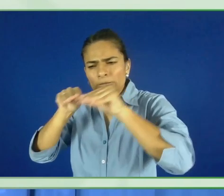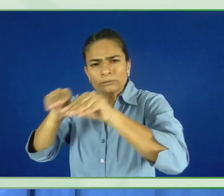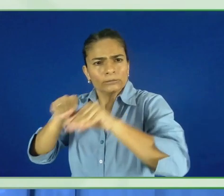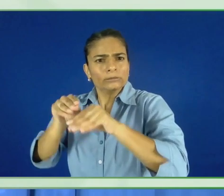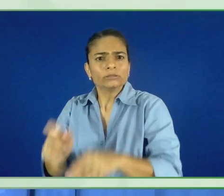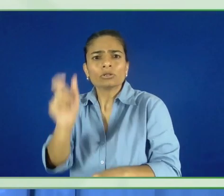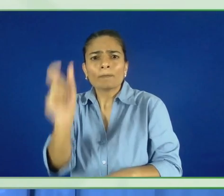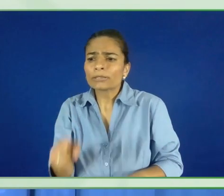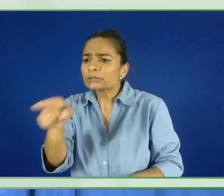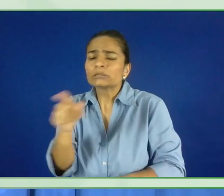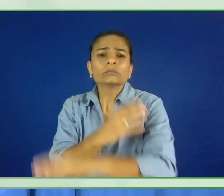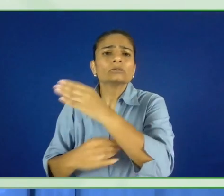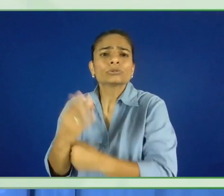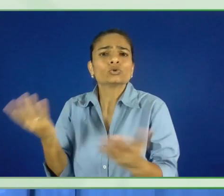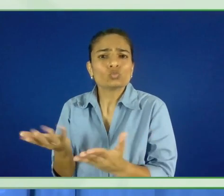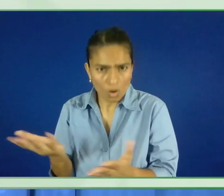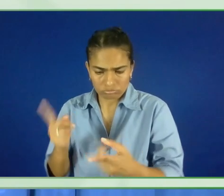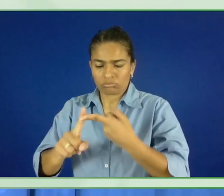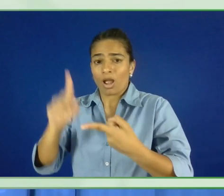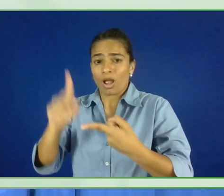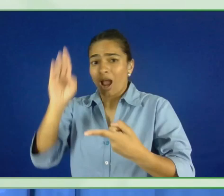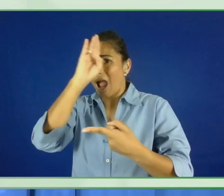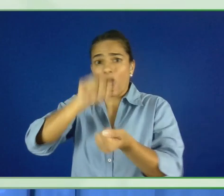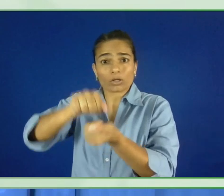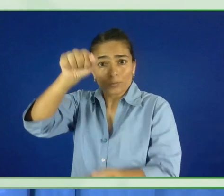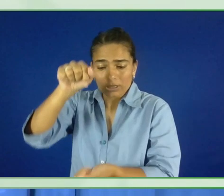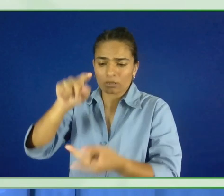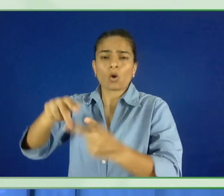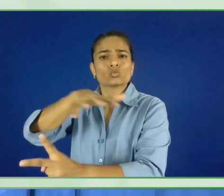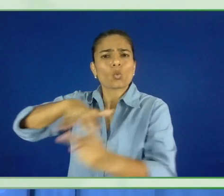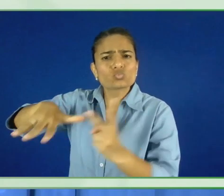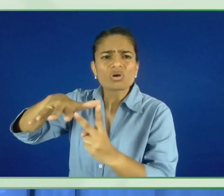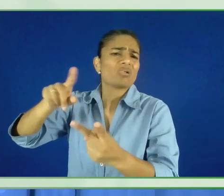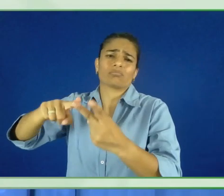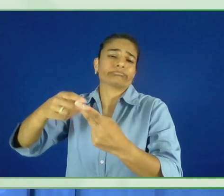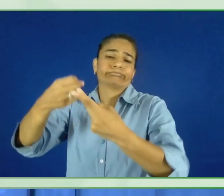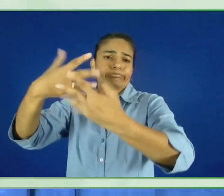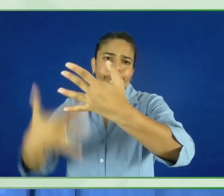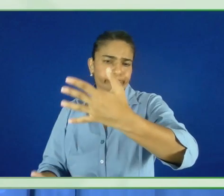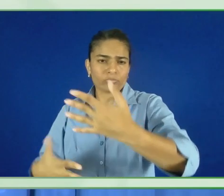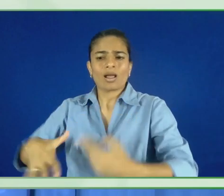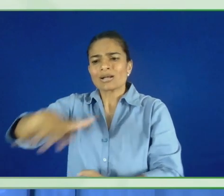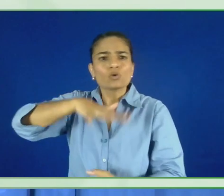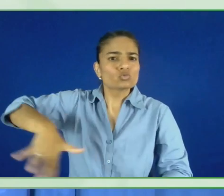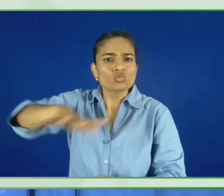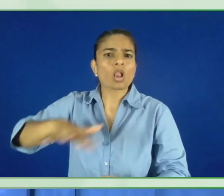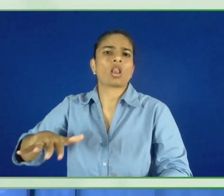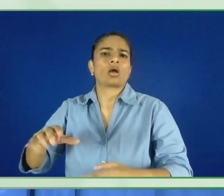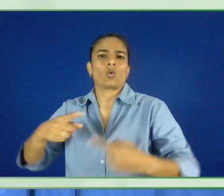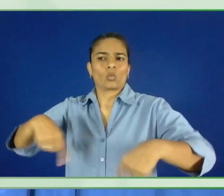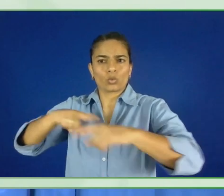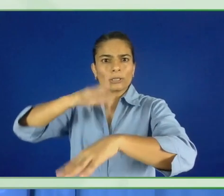origin, etc., and also national events during which we raise awareness.